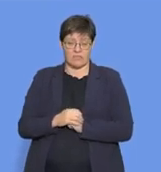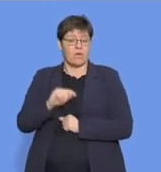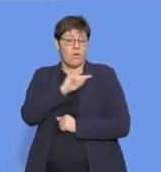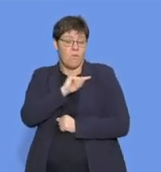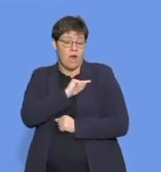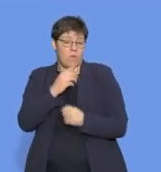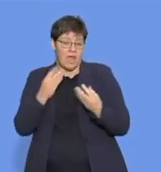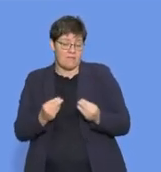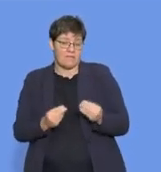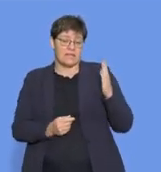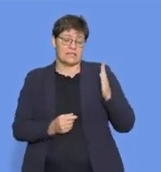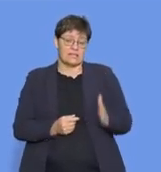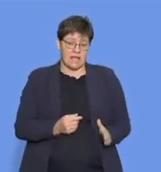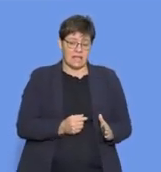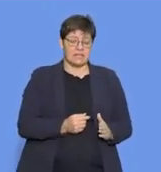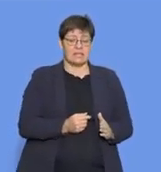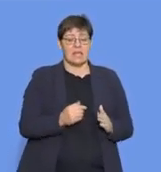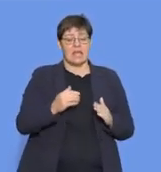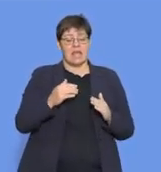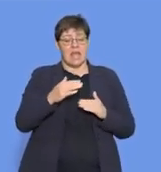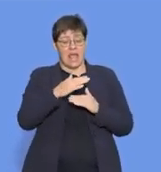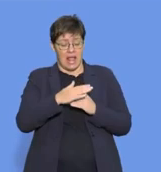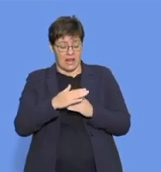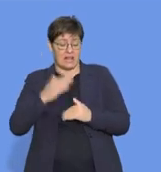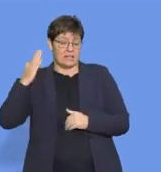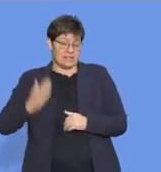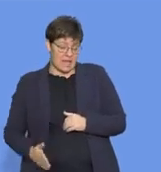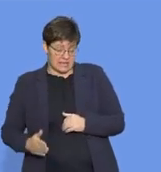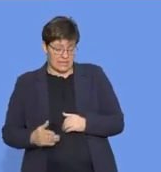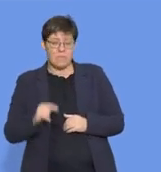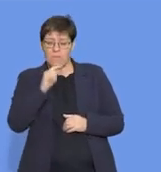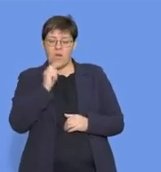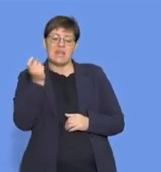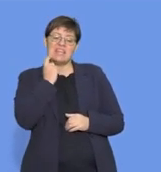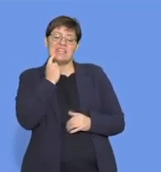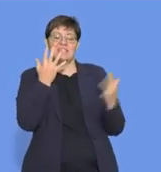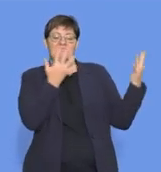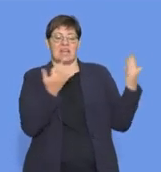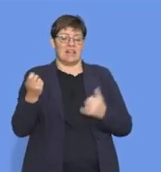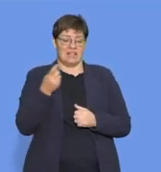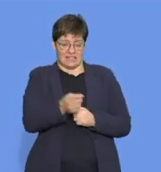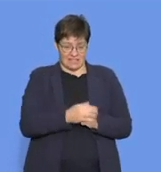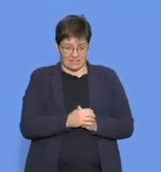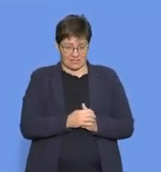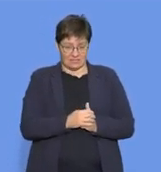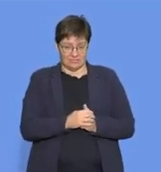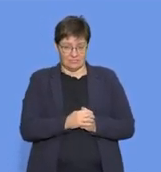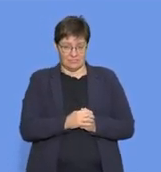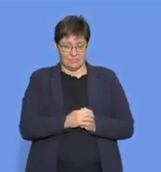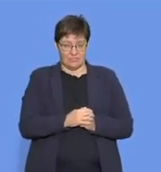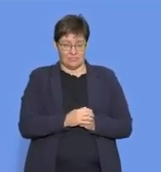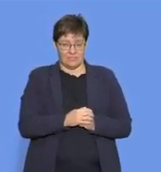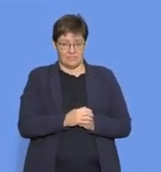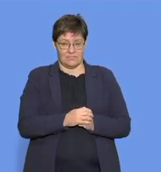degrees. Because we had side, angle, side, that made it easy for us to calculate